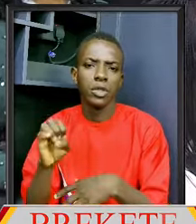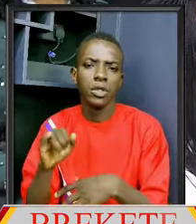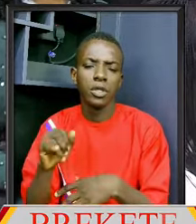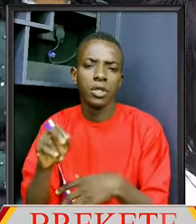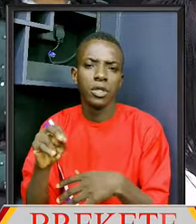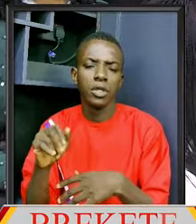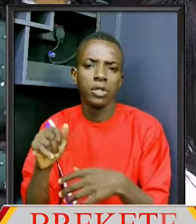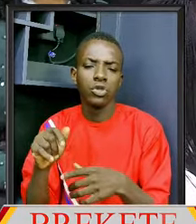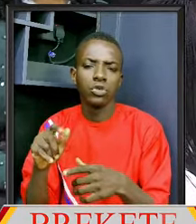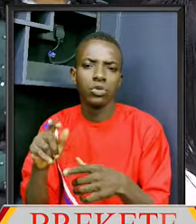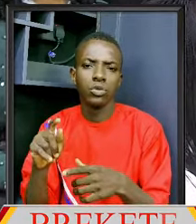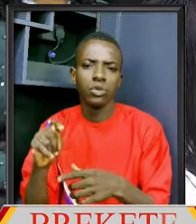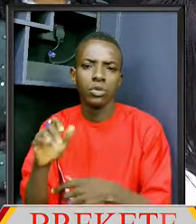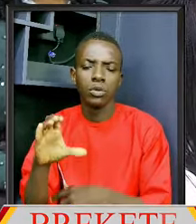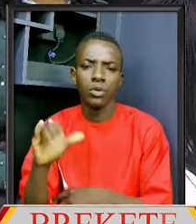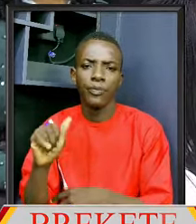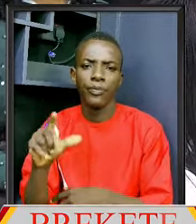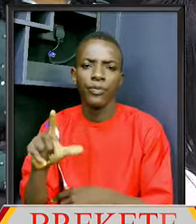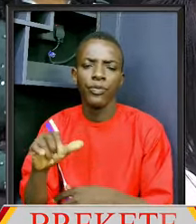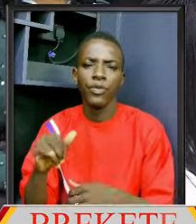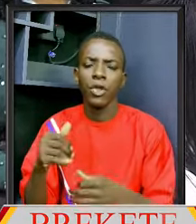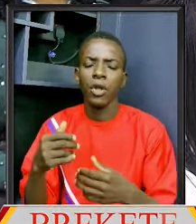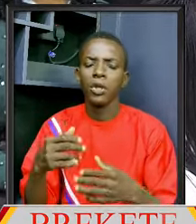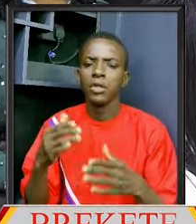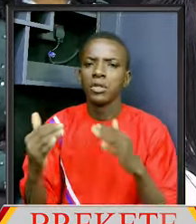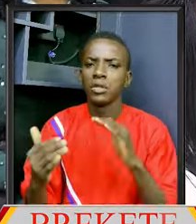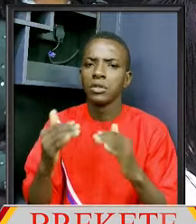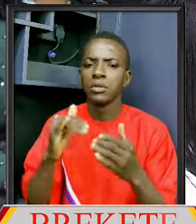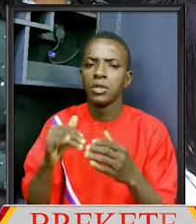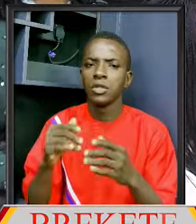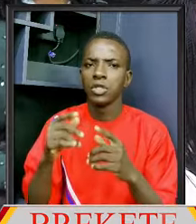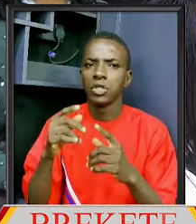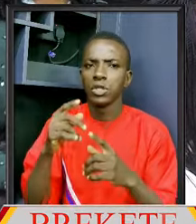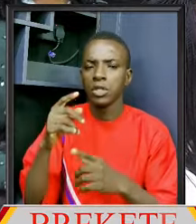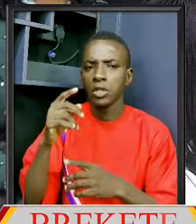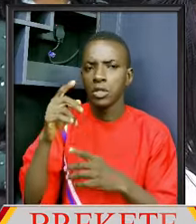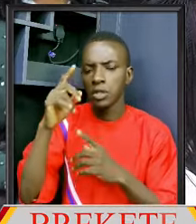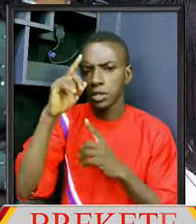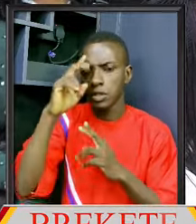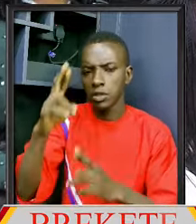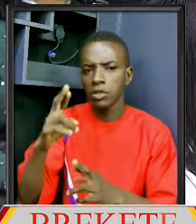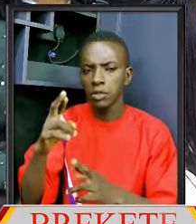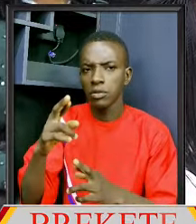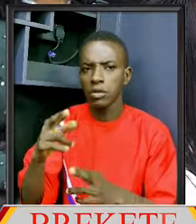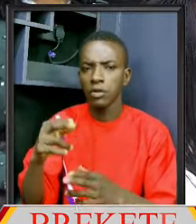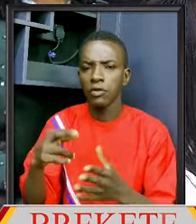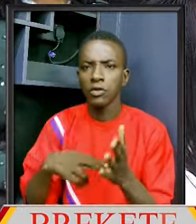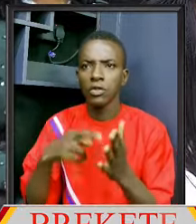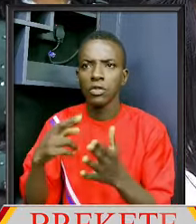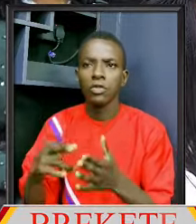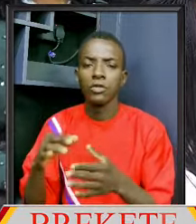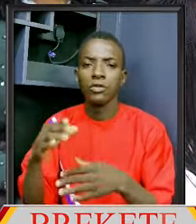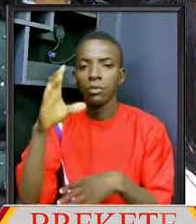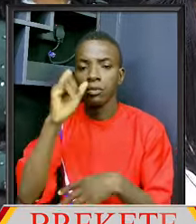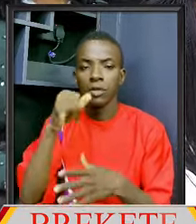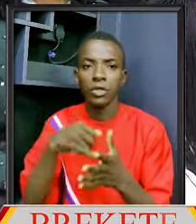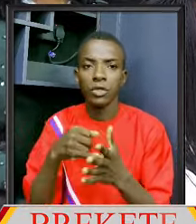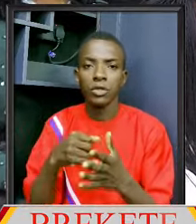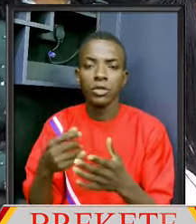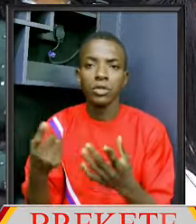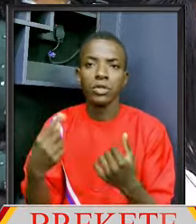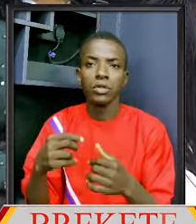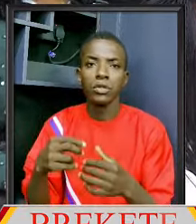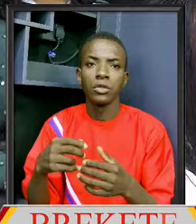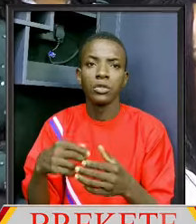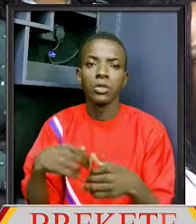phase, now they determine the integrity of the result. If you miss it there, if you like, make German